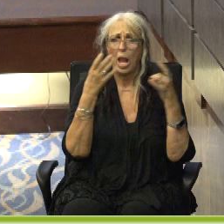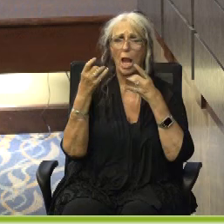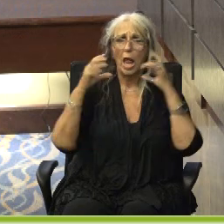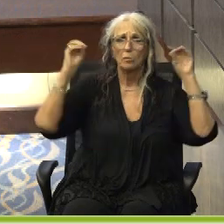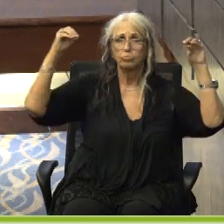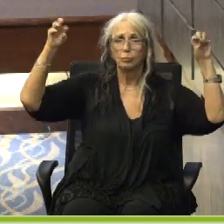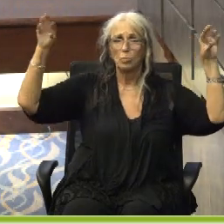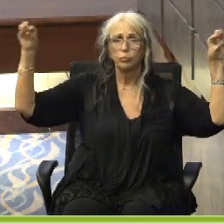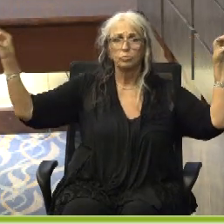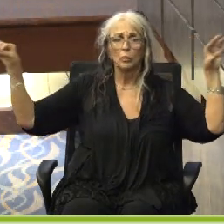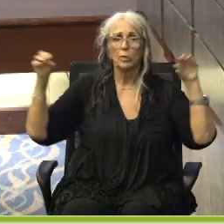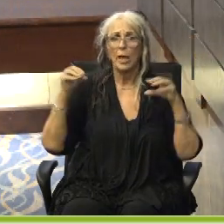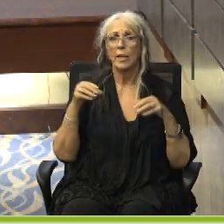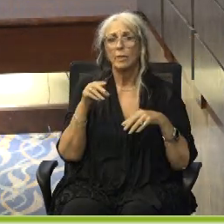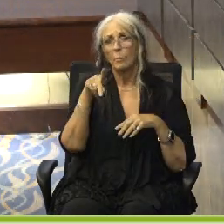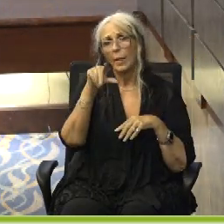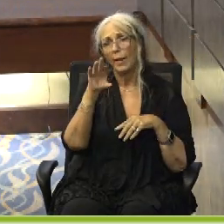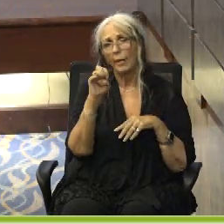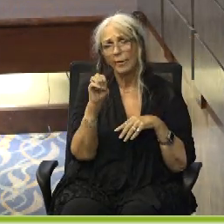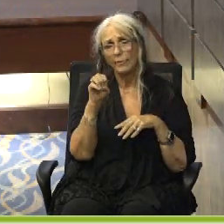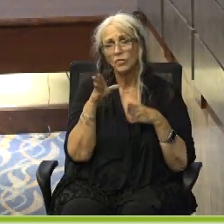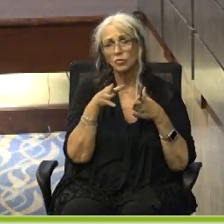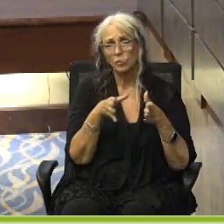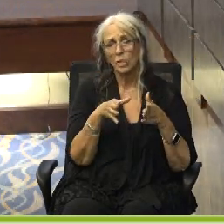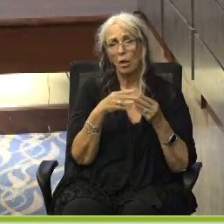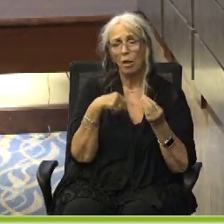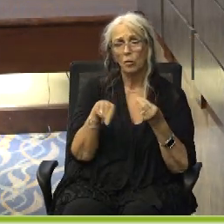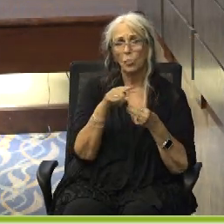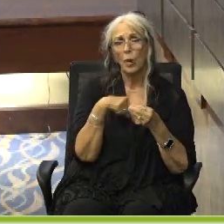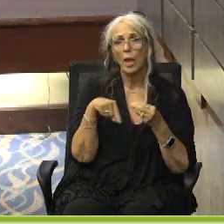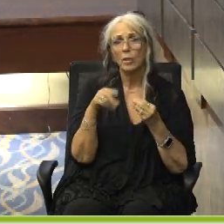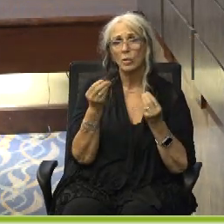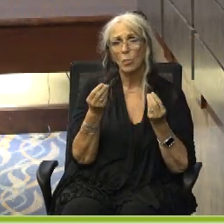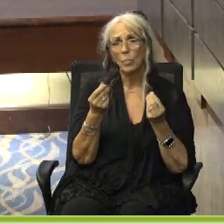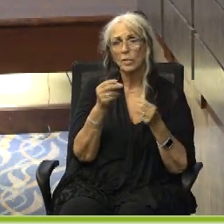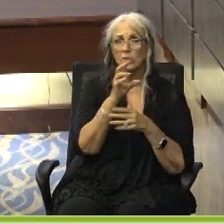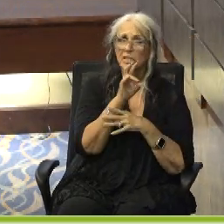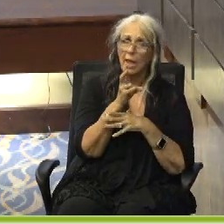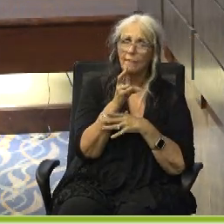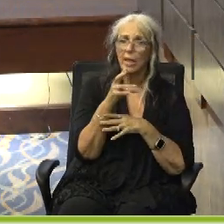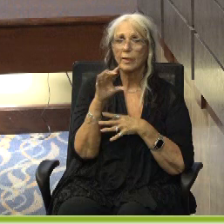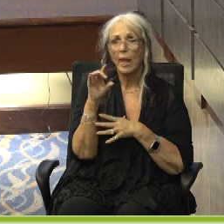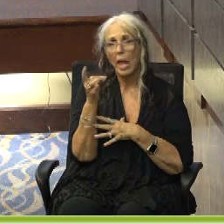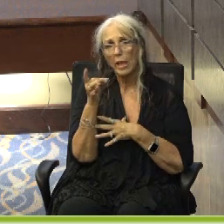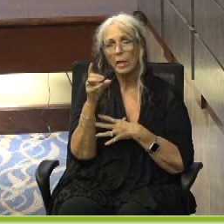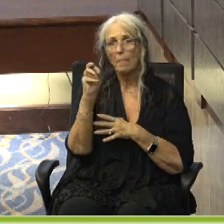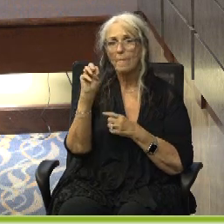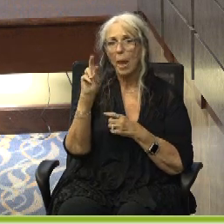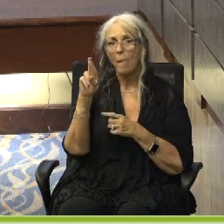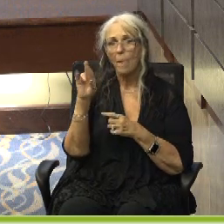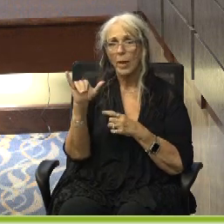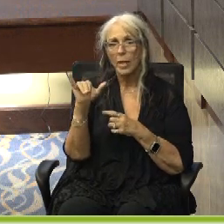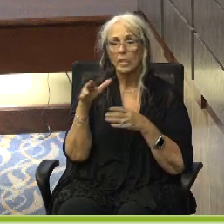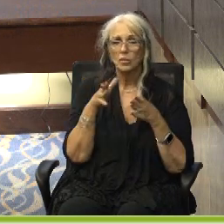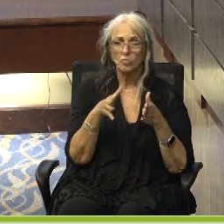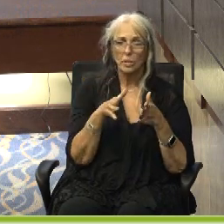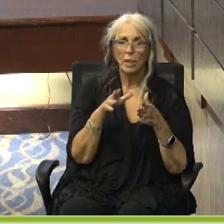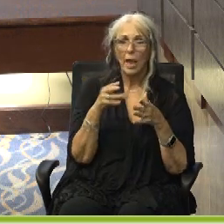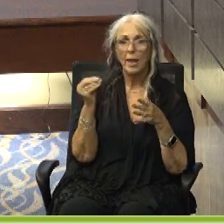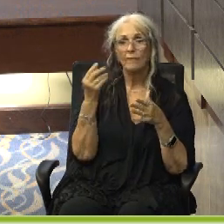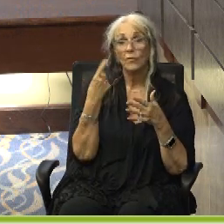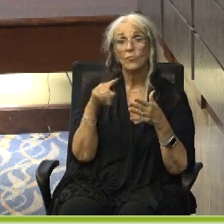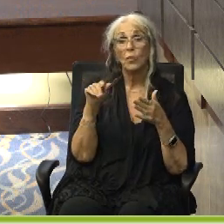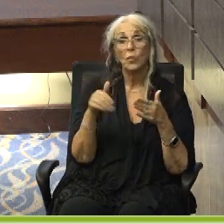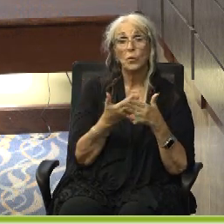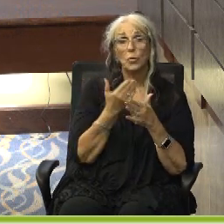repave the street surfaces surrounding the property, so 7th, 8th, and Mary Street. This project will create at least 60 new jobs, and